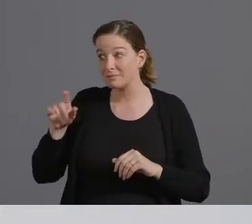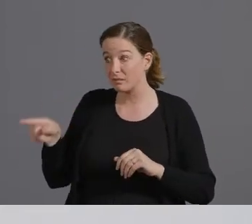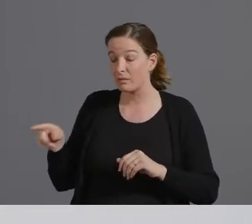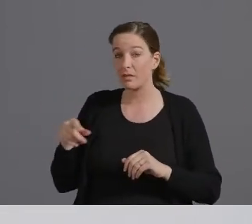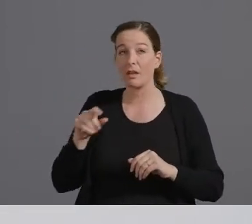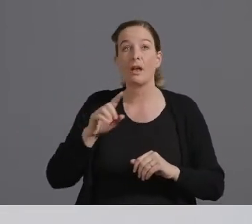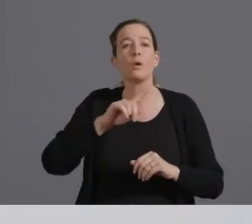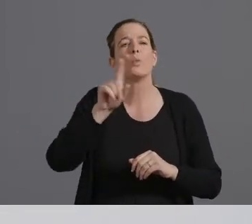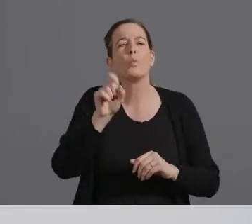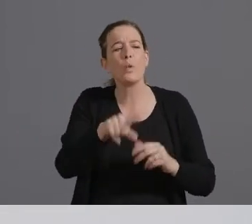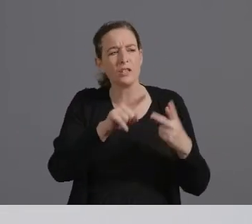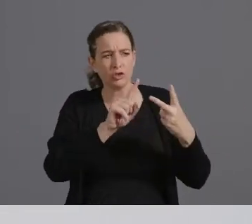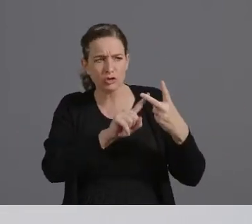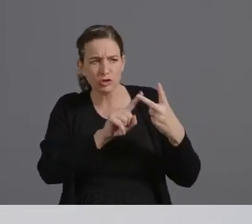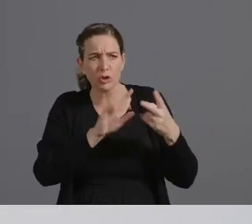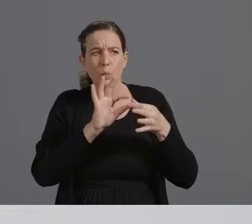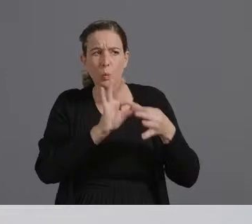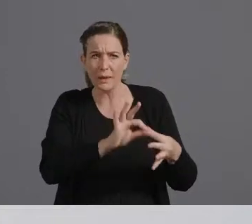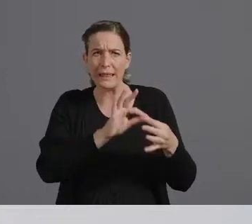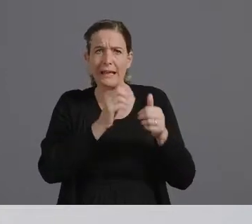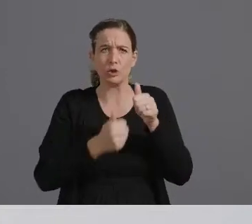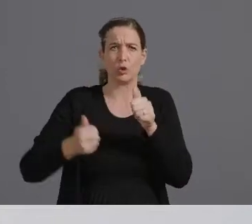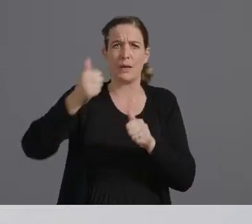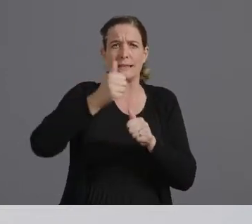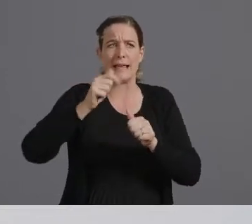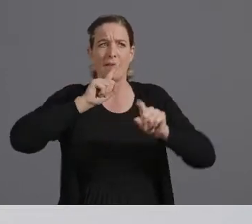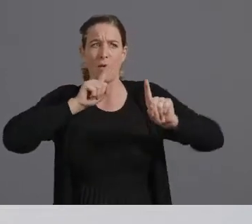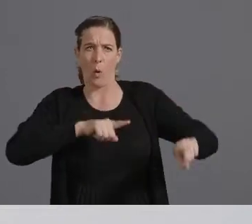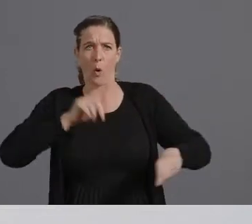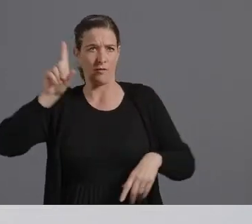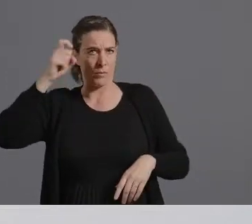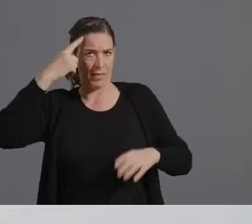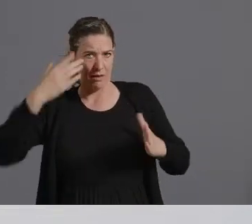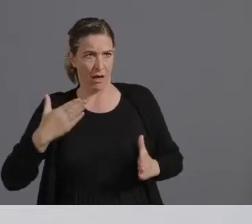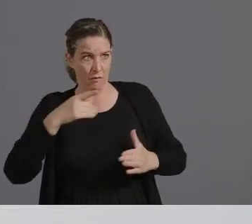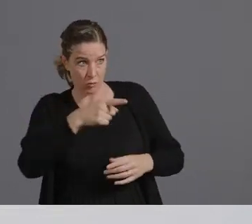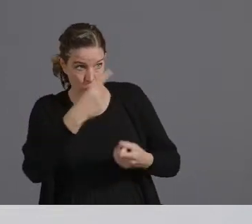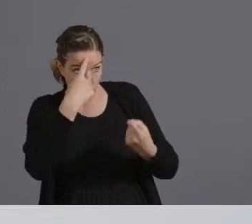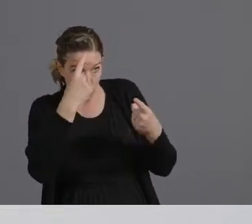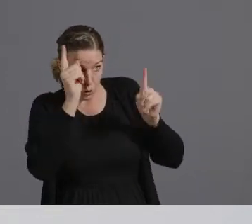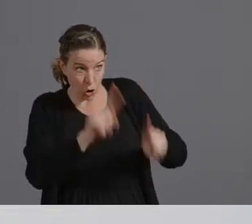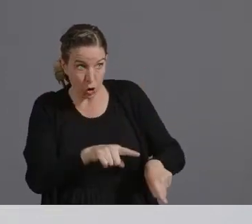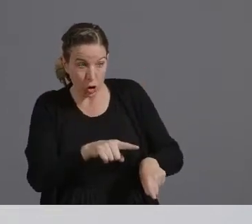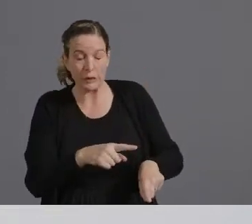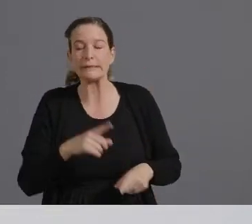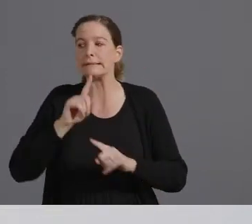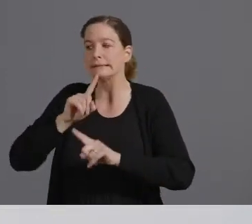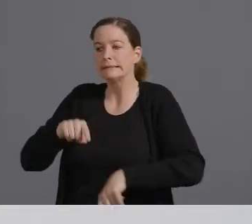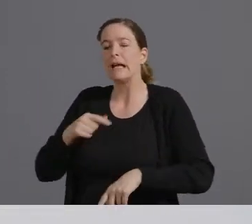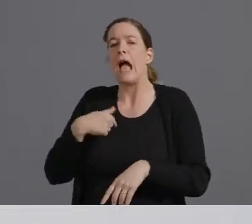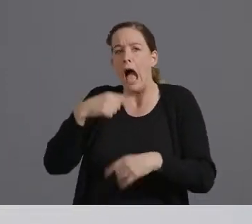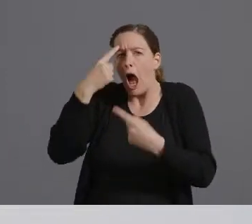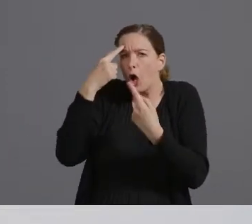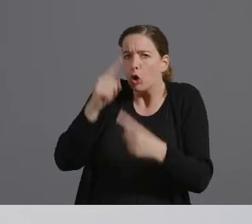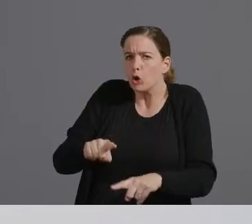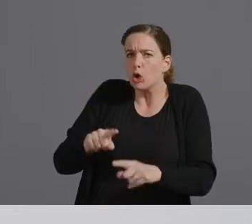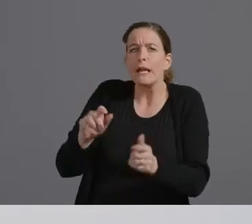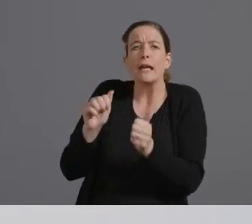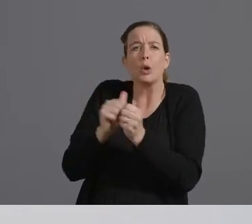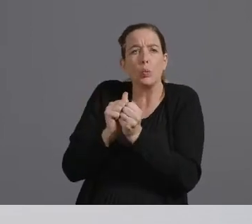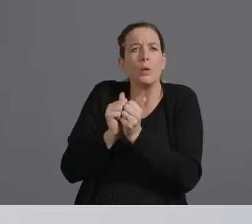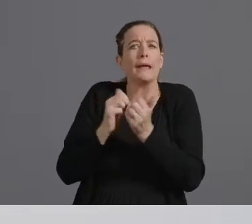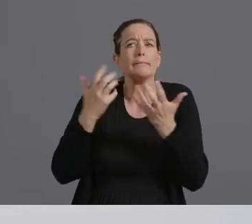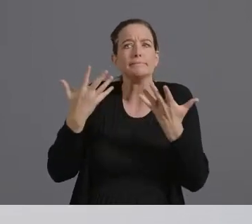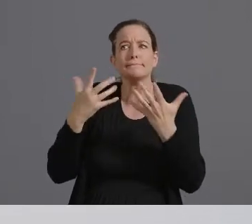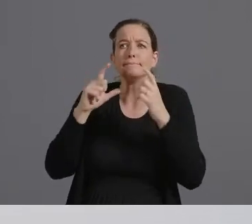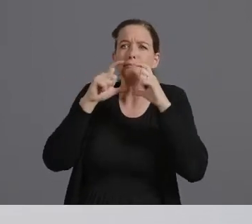Ducey's executive order today? So I agree that keeping the mask mandates and the physical distancing in place